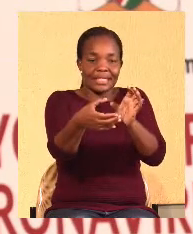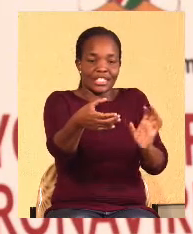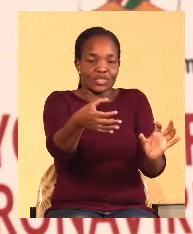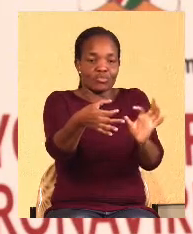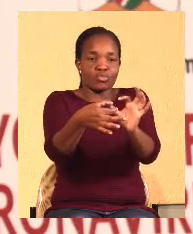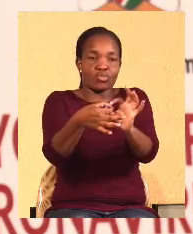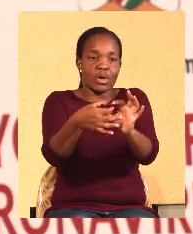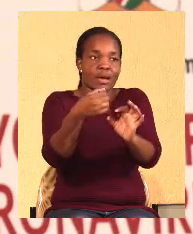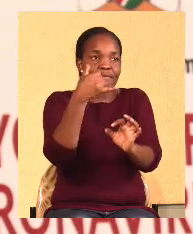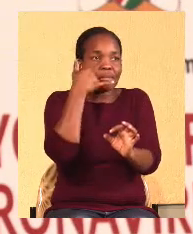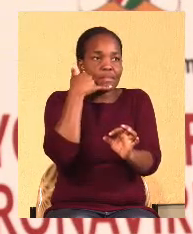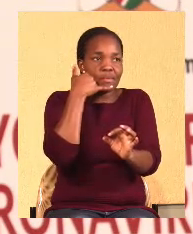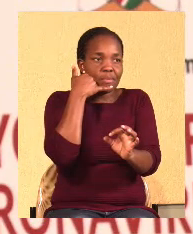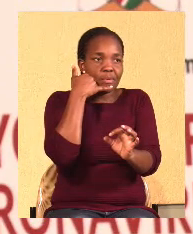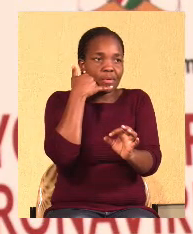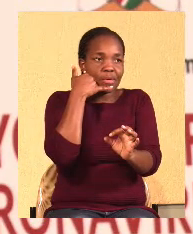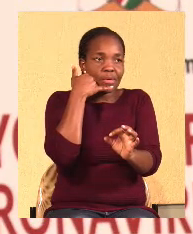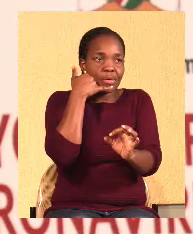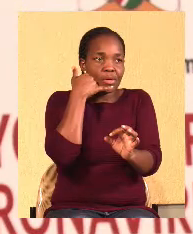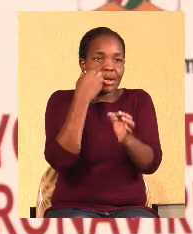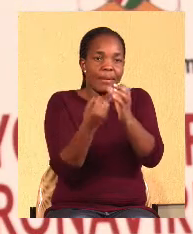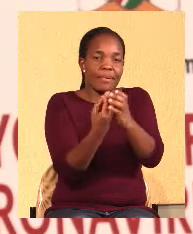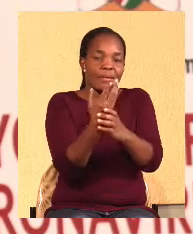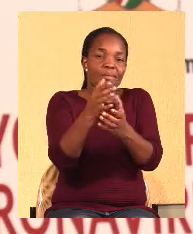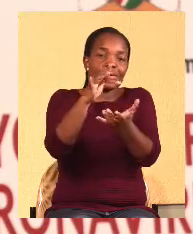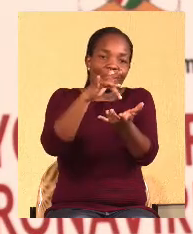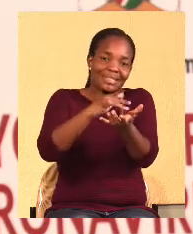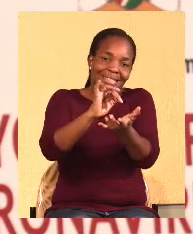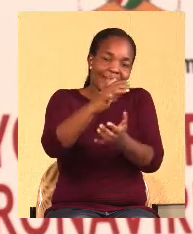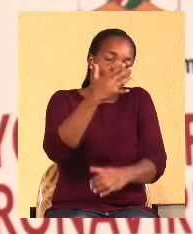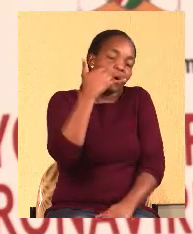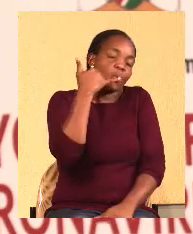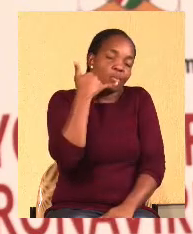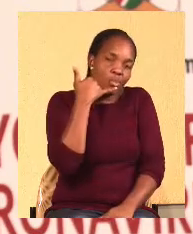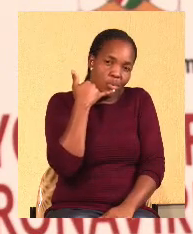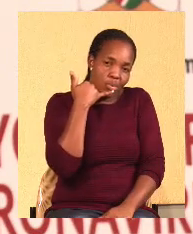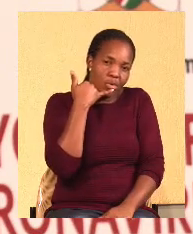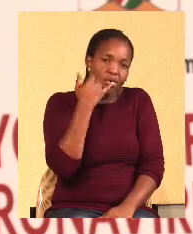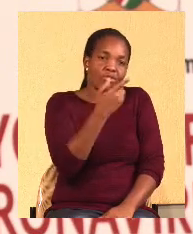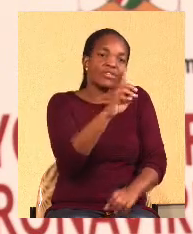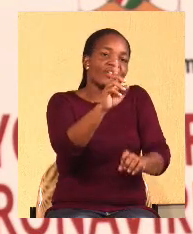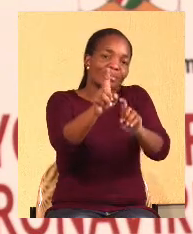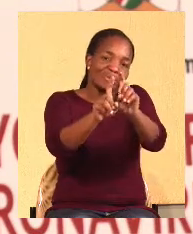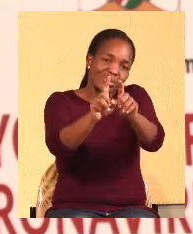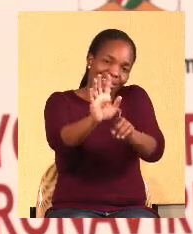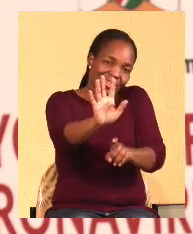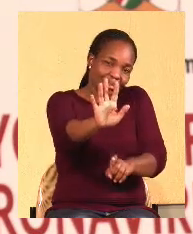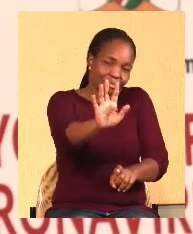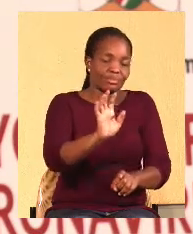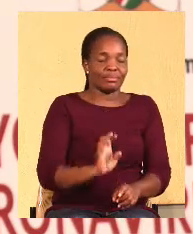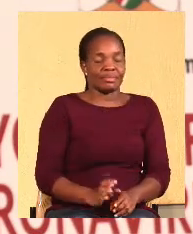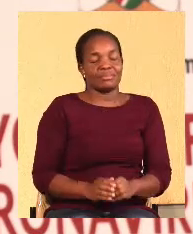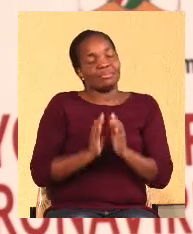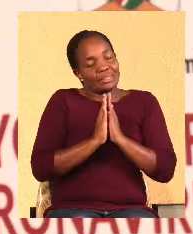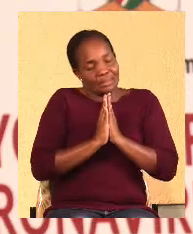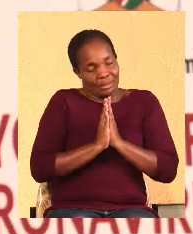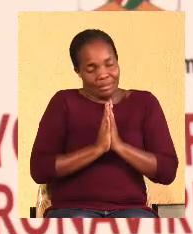man their own hotlines. That is my humble request, if it is